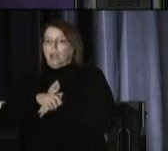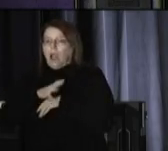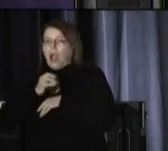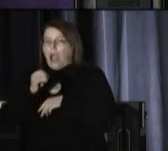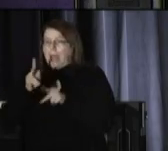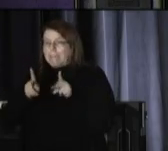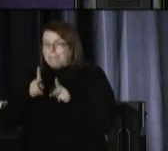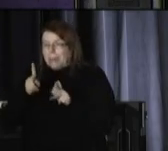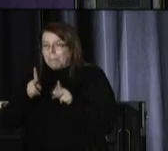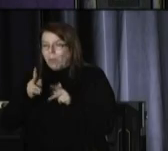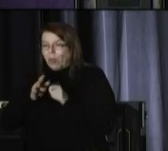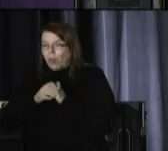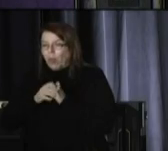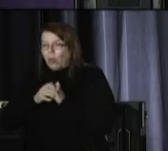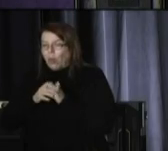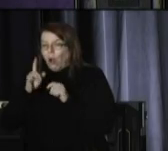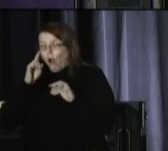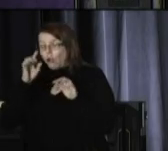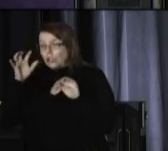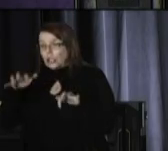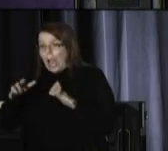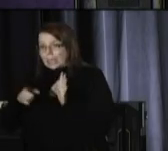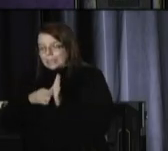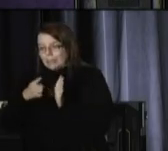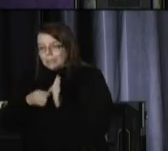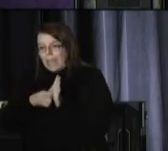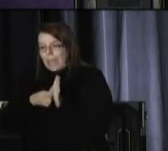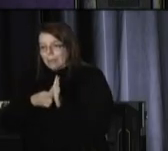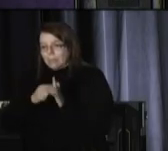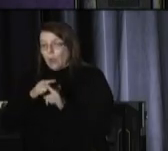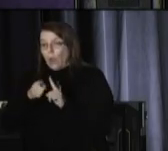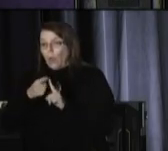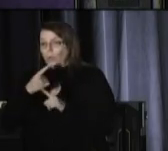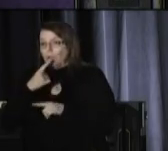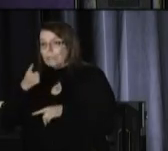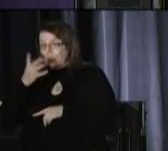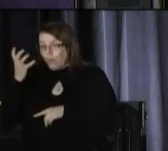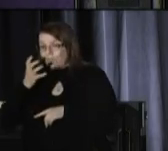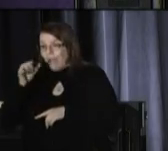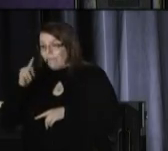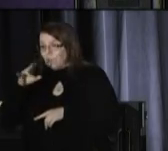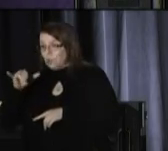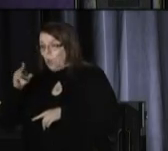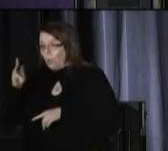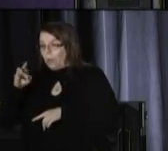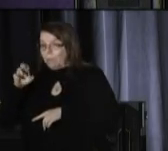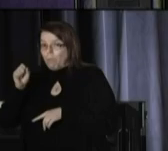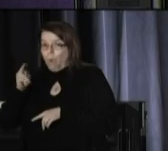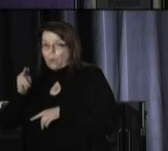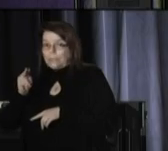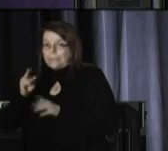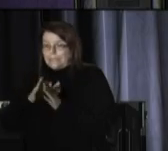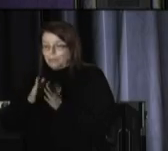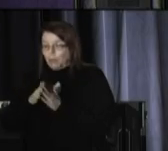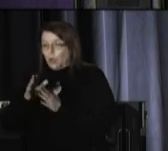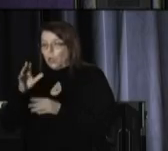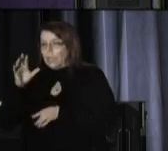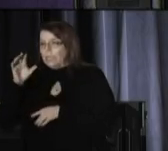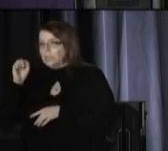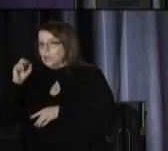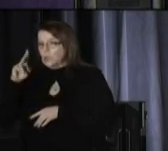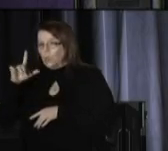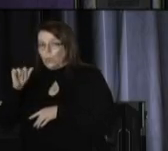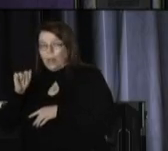People, you know, are shocked sometimes when you say that your favorite Toni Morrison book is Sula and not Beloved, but it is, it's Sula.